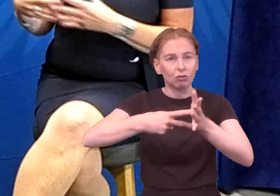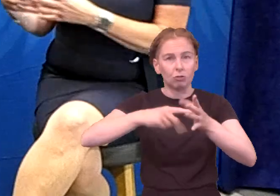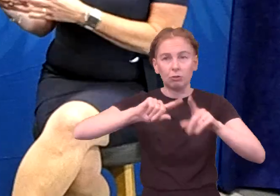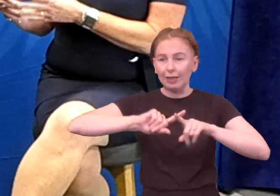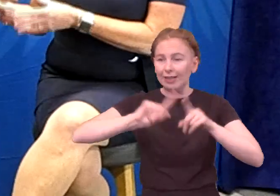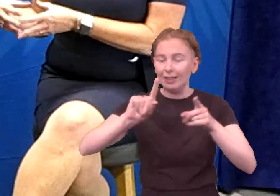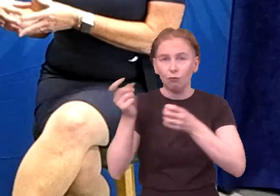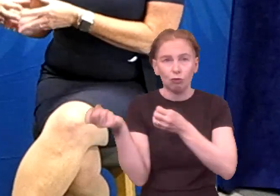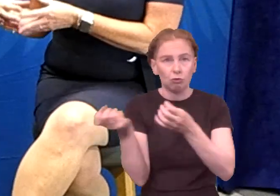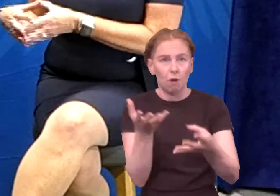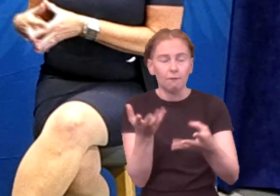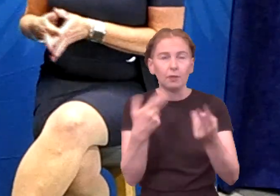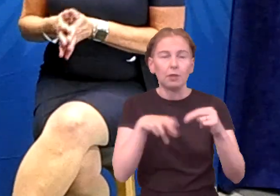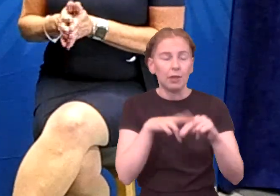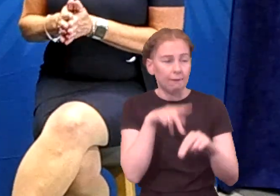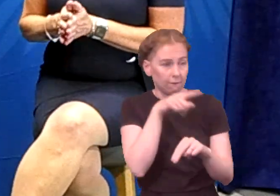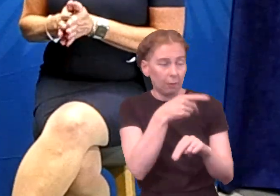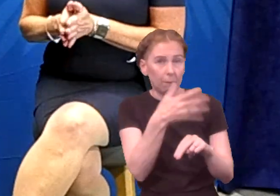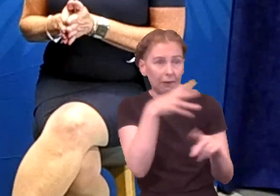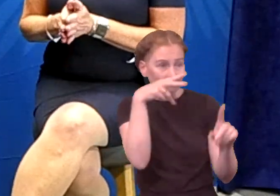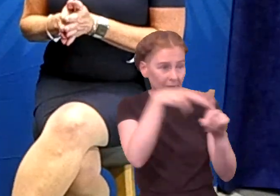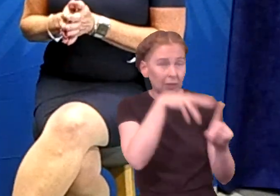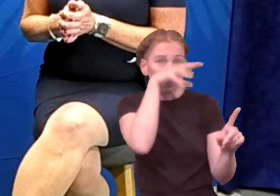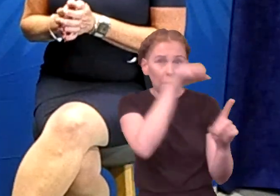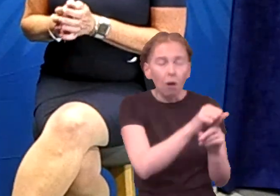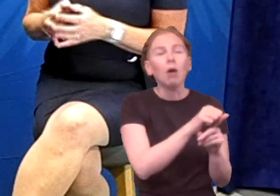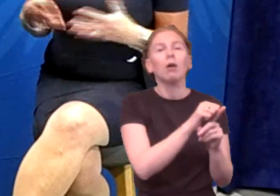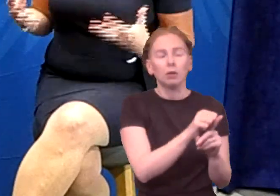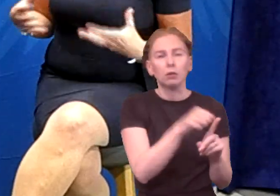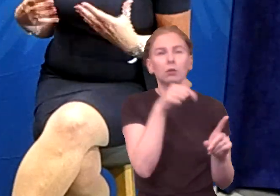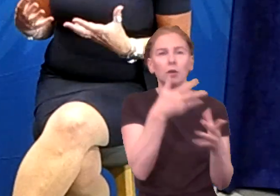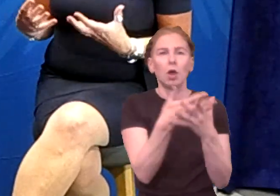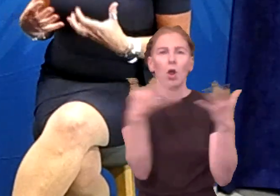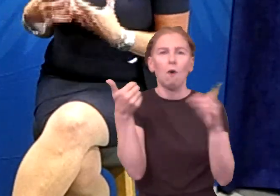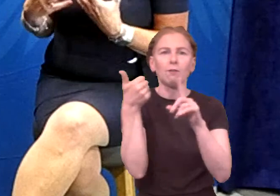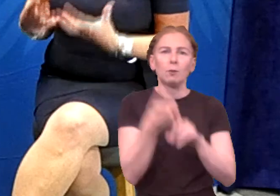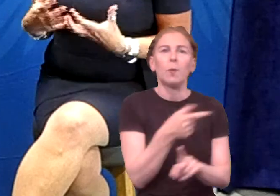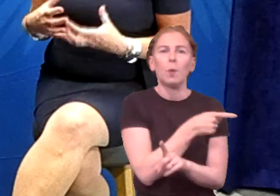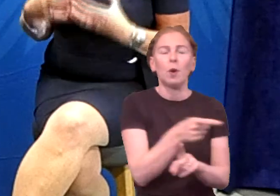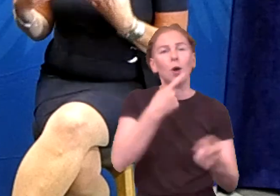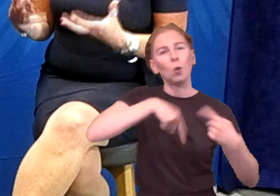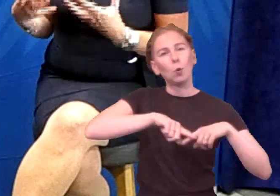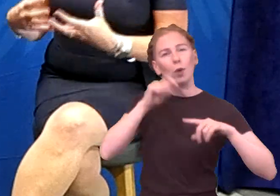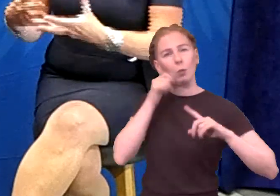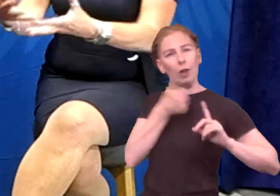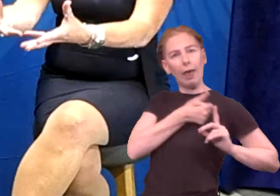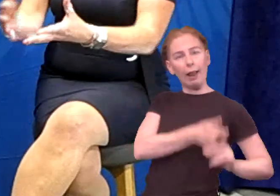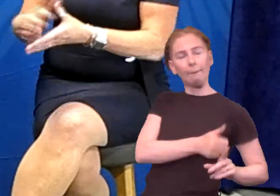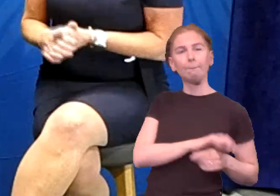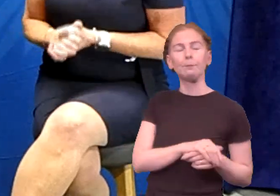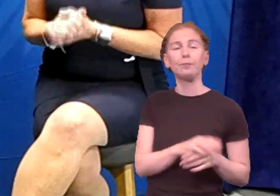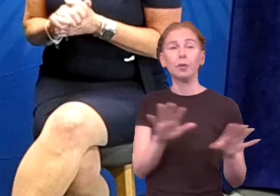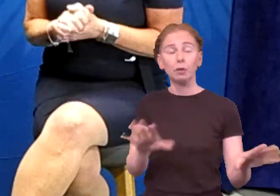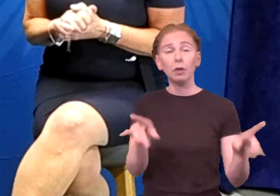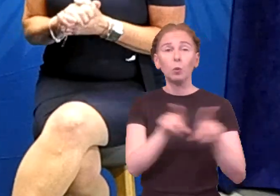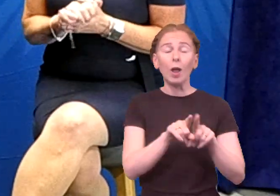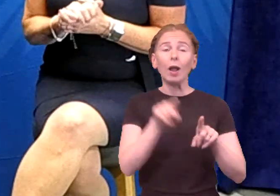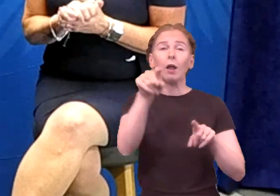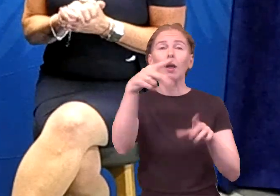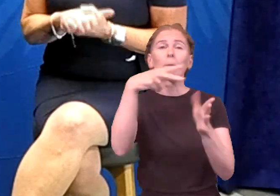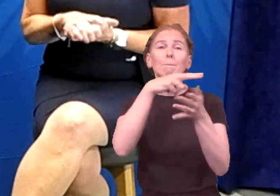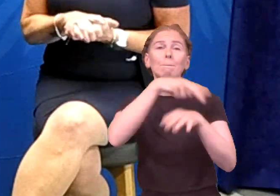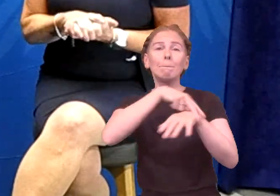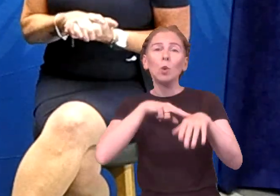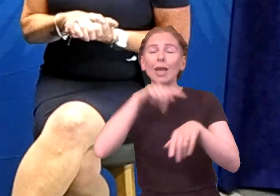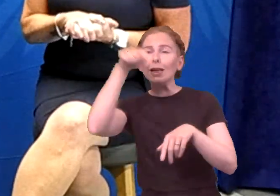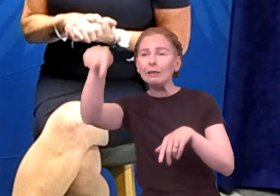we also support the policing teams in providing them with critical advice around victim care for that particular journey, because